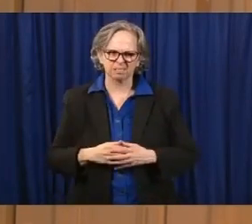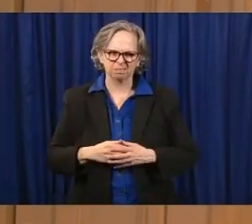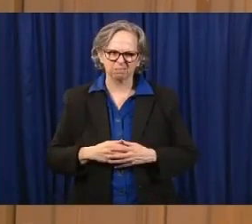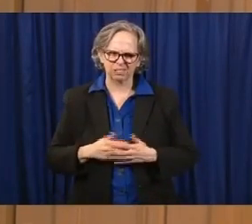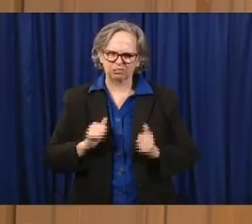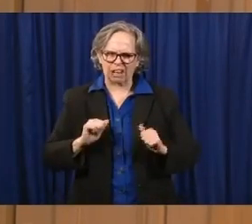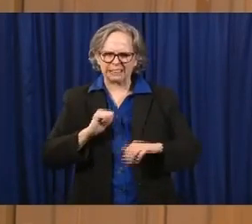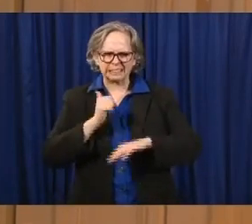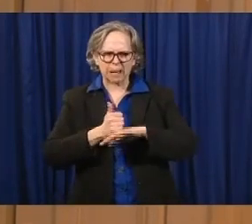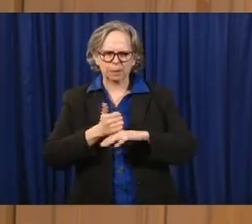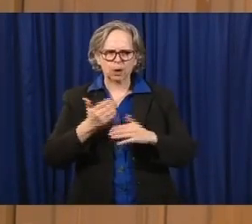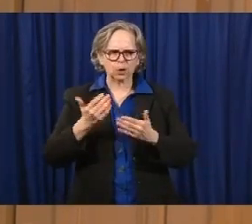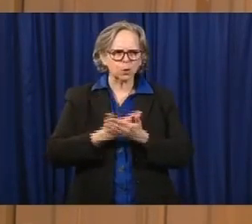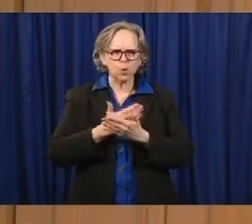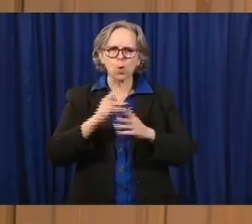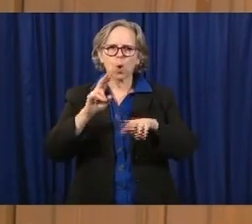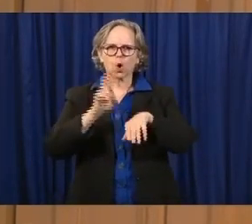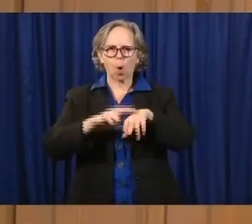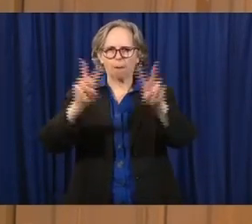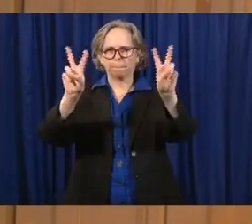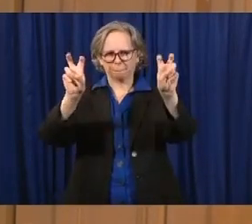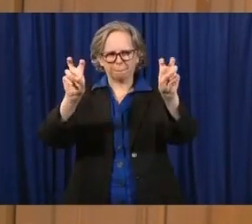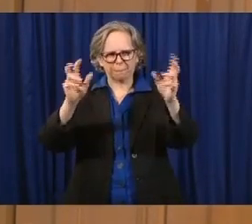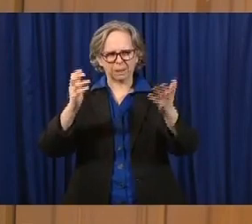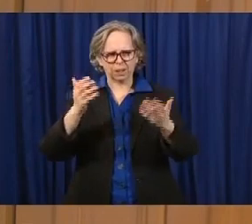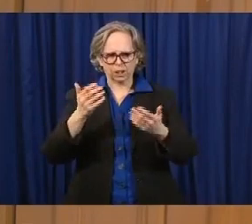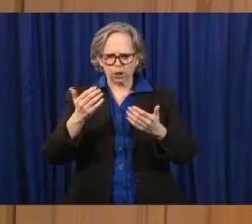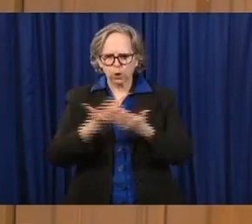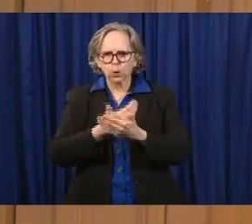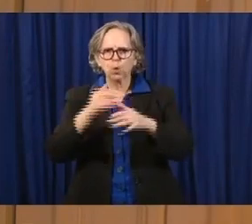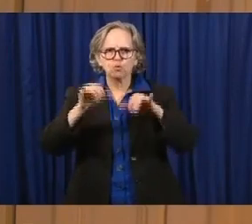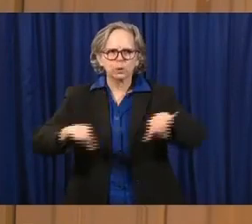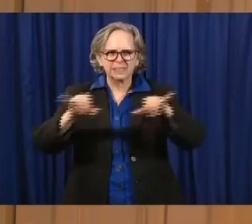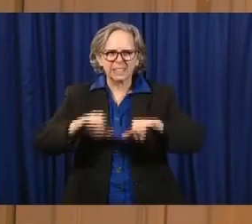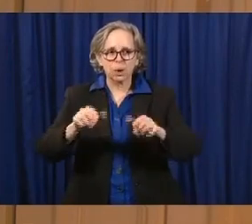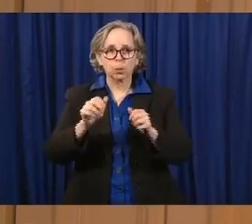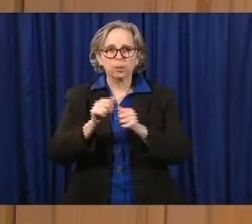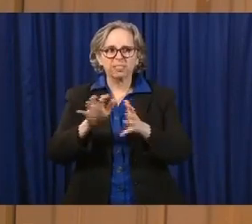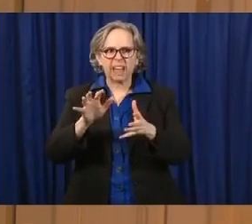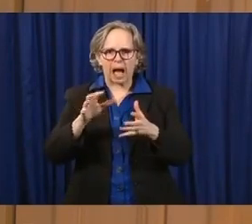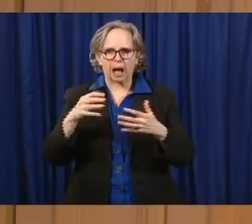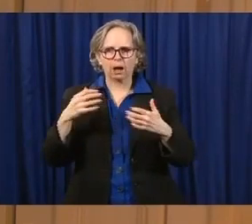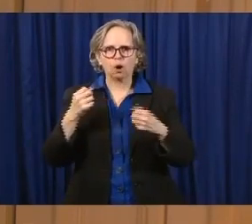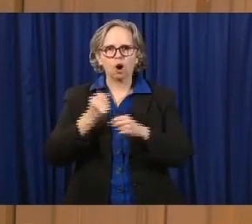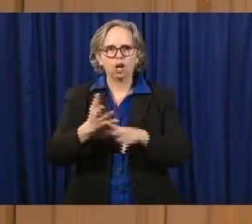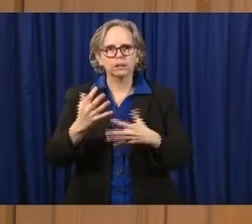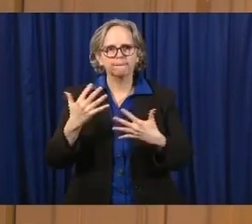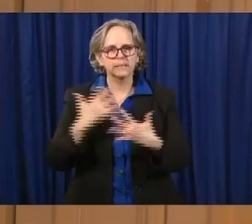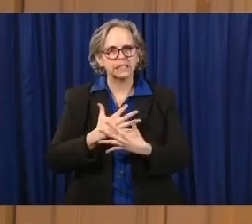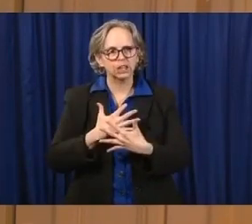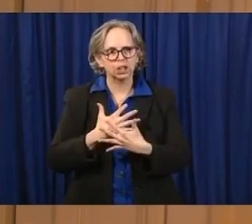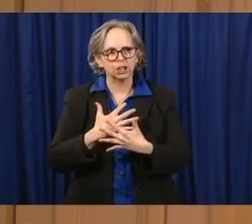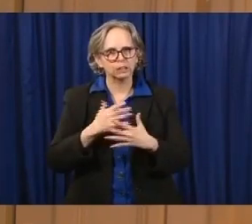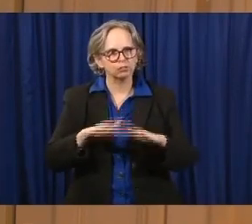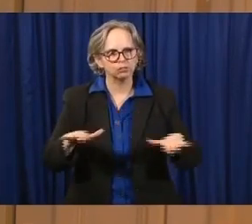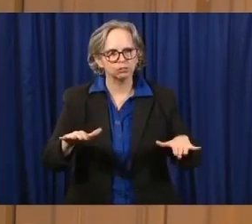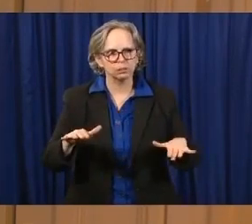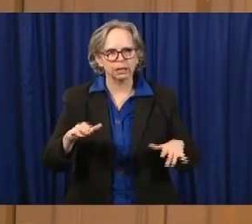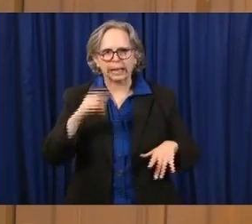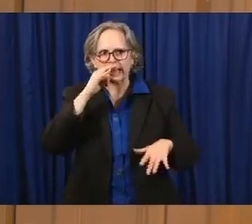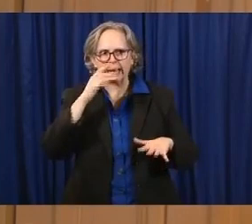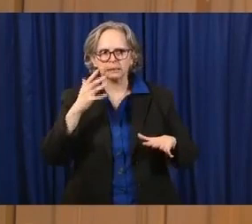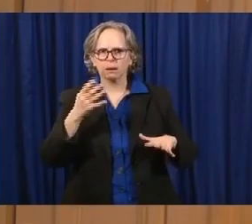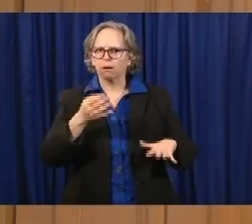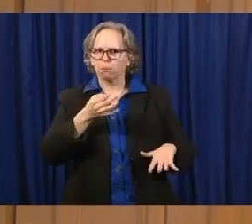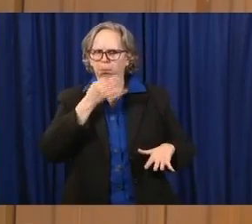routines and doesn't cause fear. But of course, kids are very perceptive and they pick up on our emotions and fear.